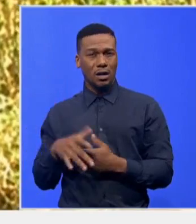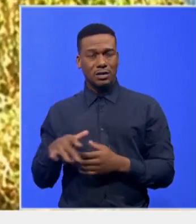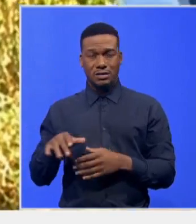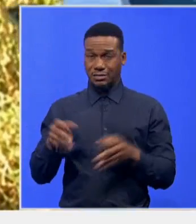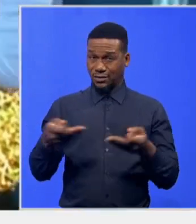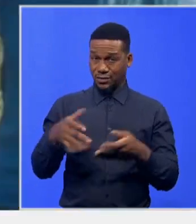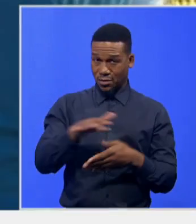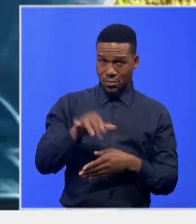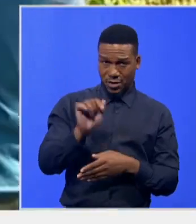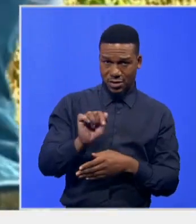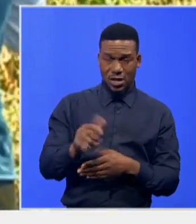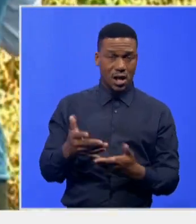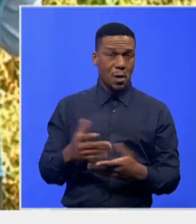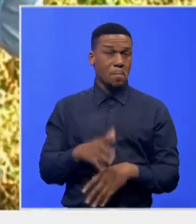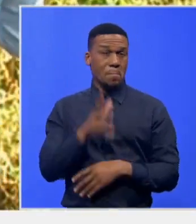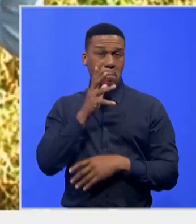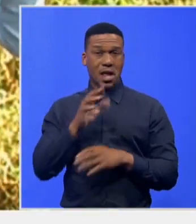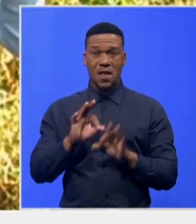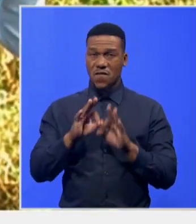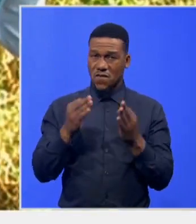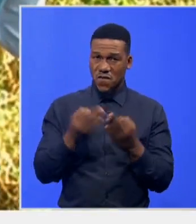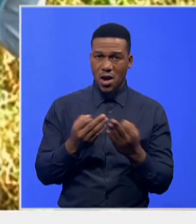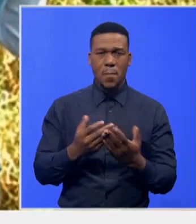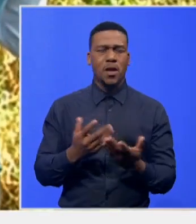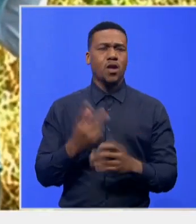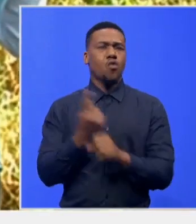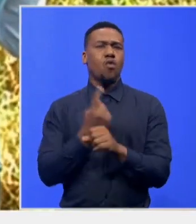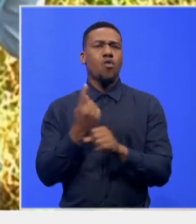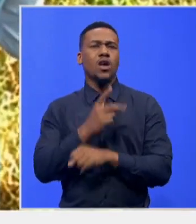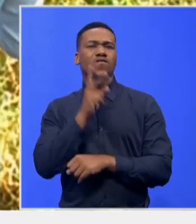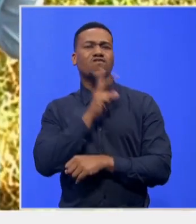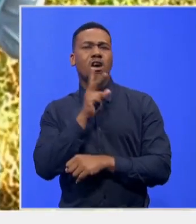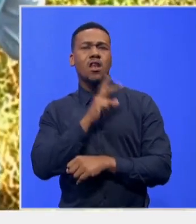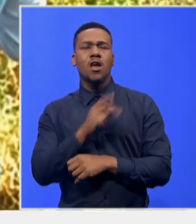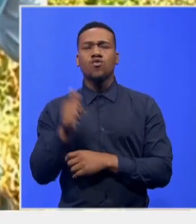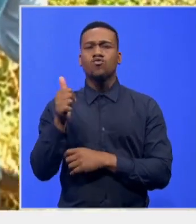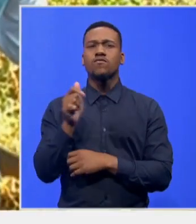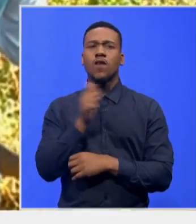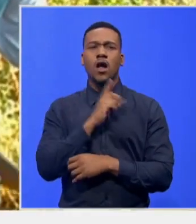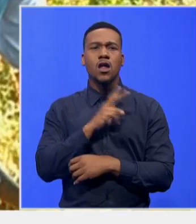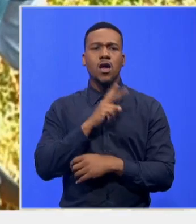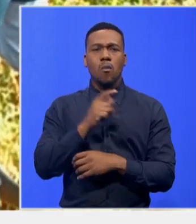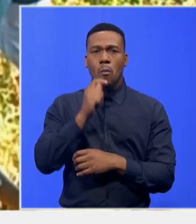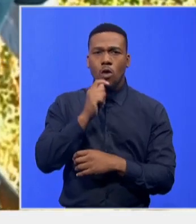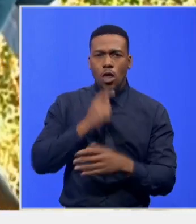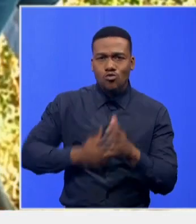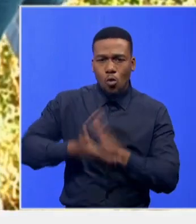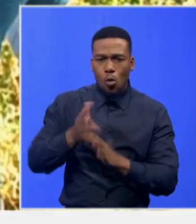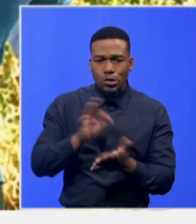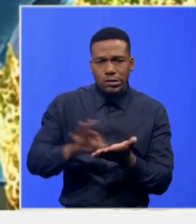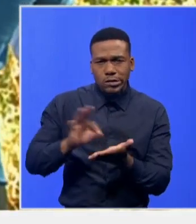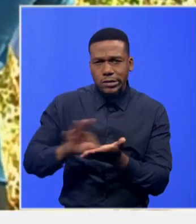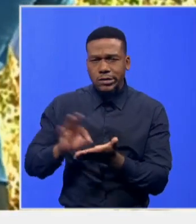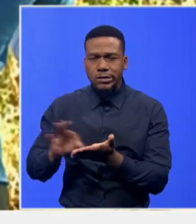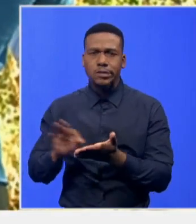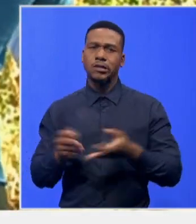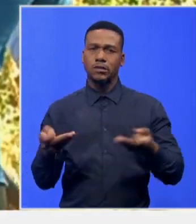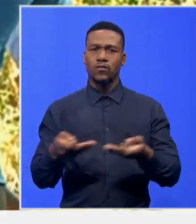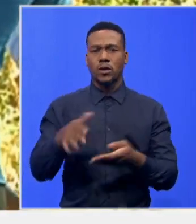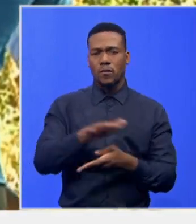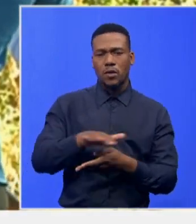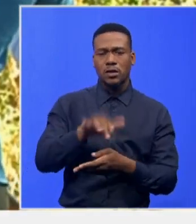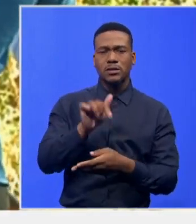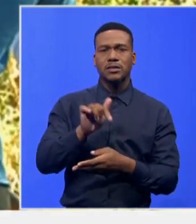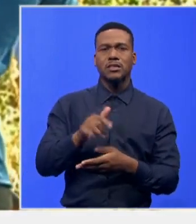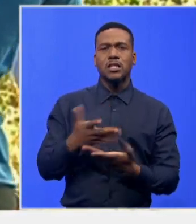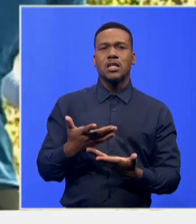many families every morning on Good Friday visit cemeteries to clean the graves of their loved ones.